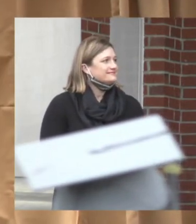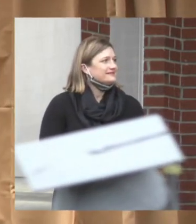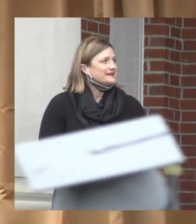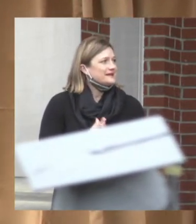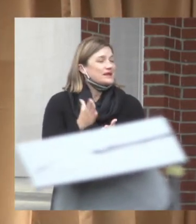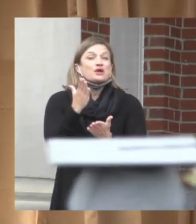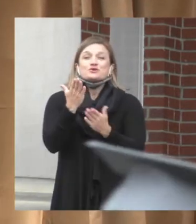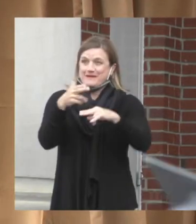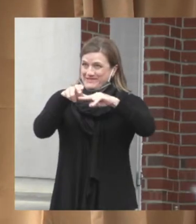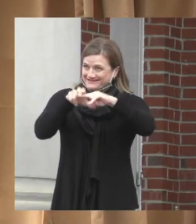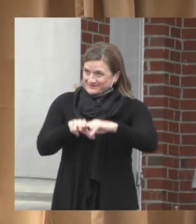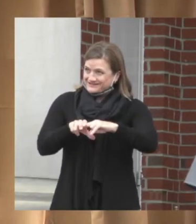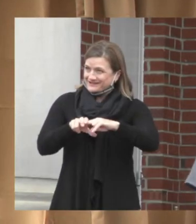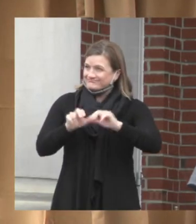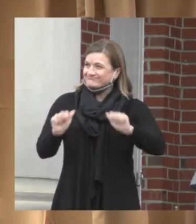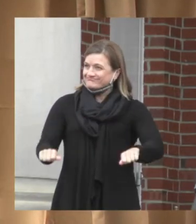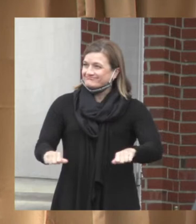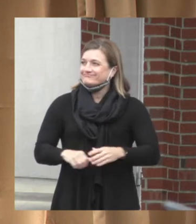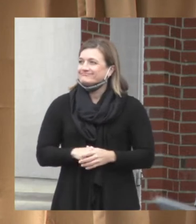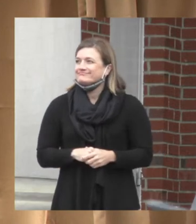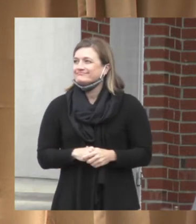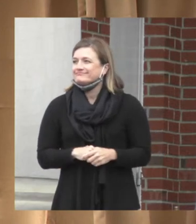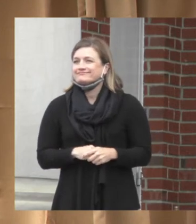You may please be seated.